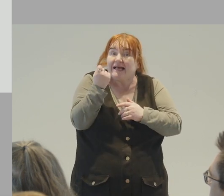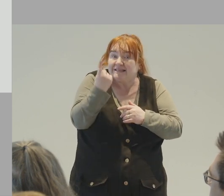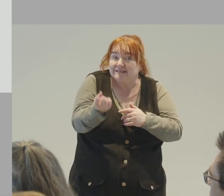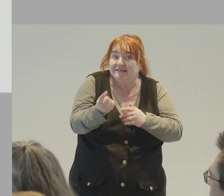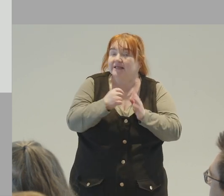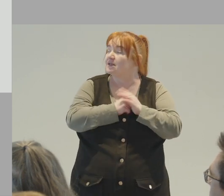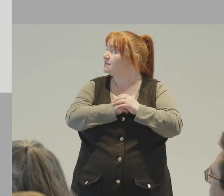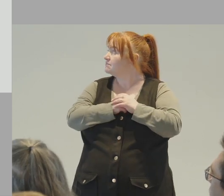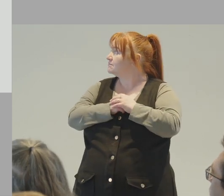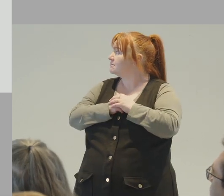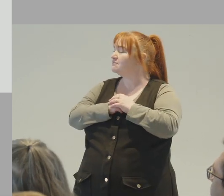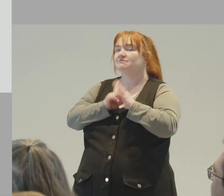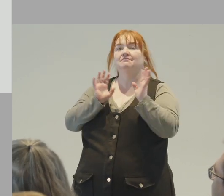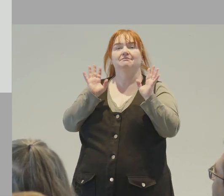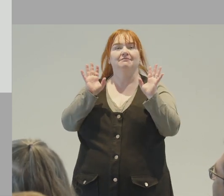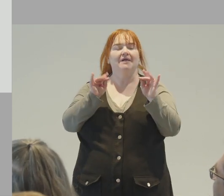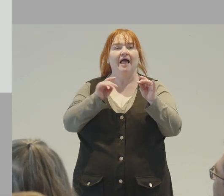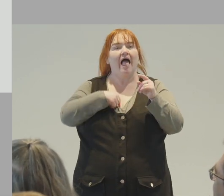and that's everything it pays for.